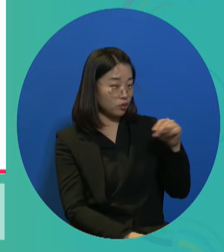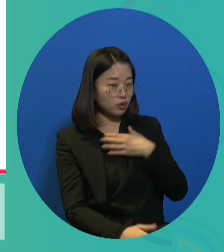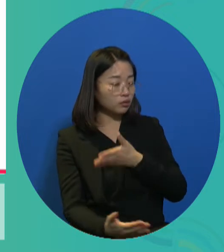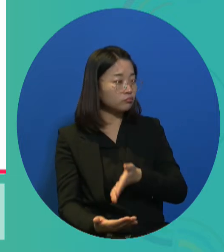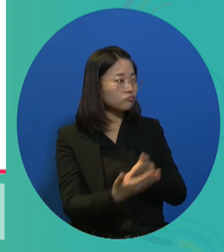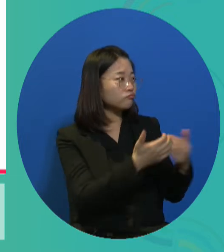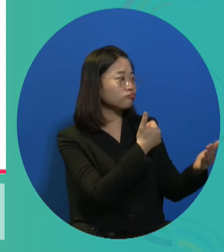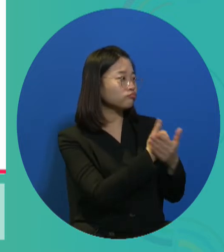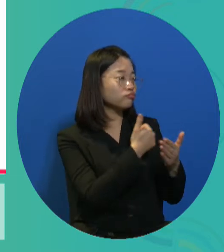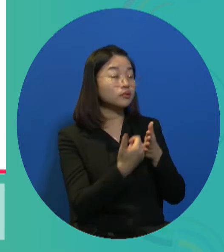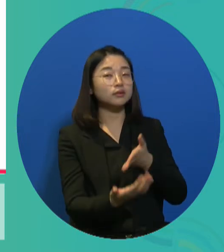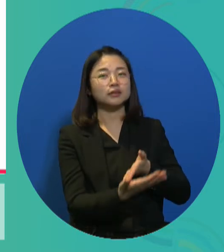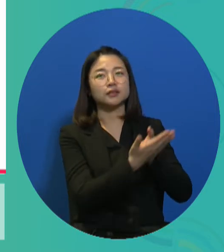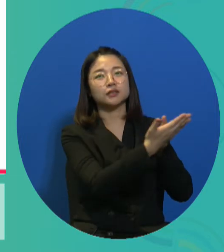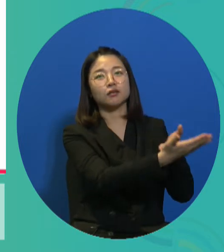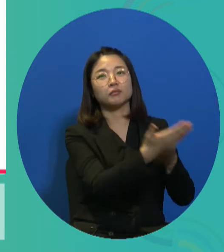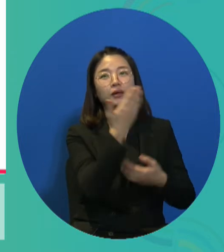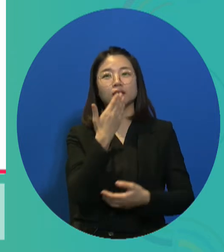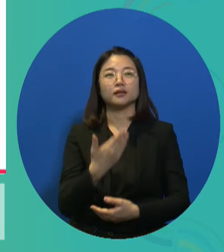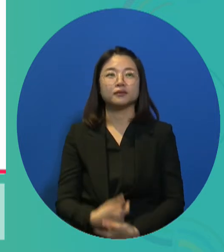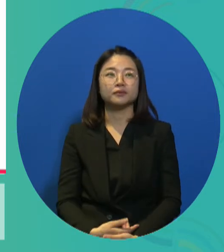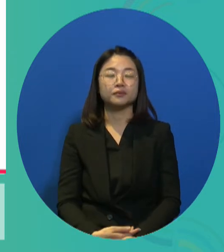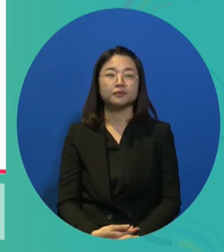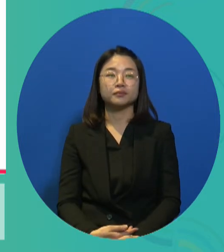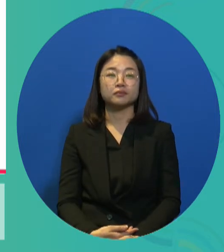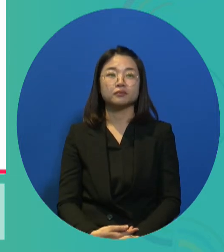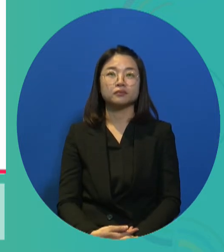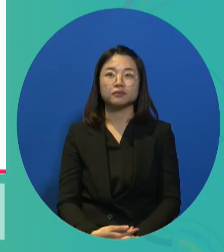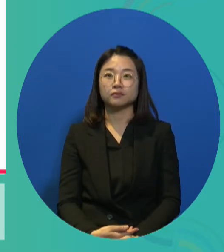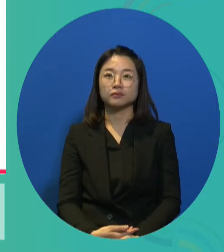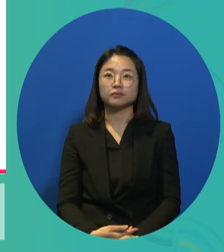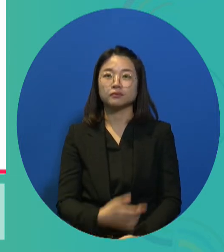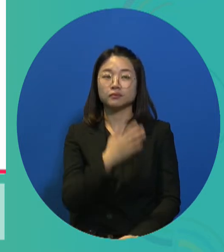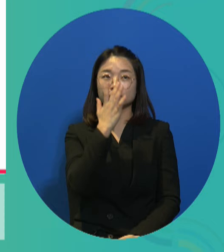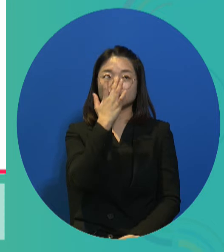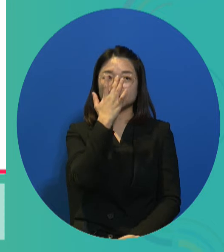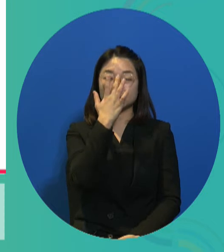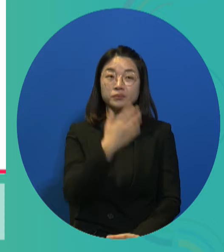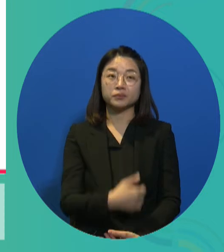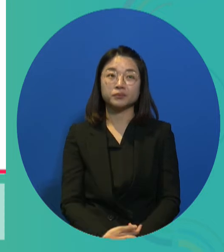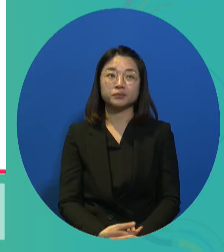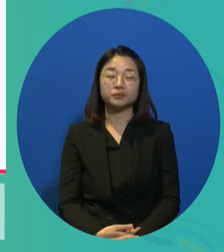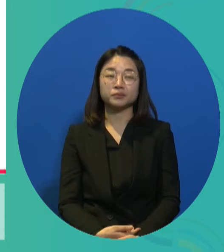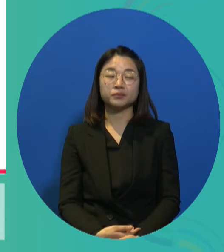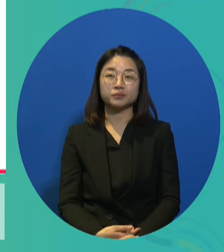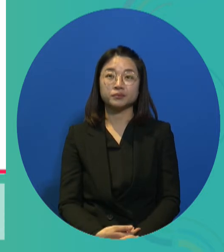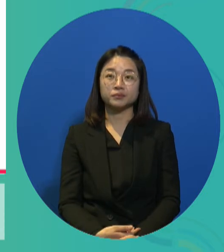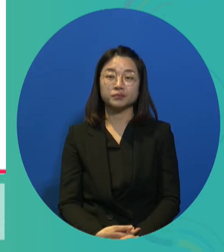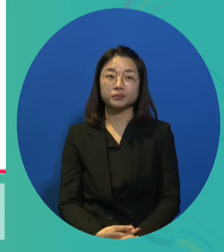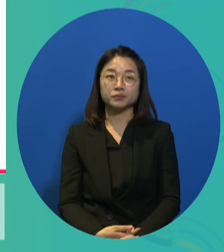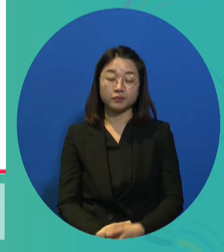victims may go to the CRPD committee for communication.